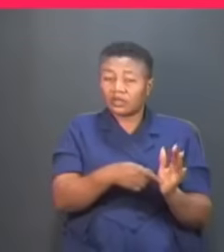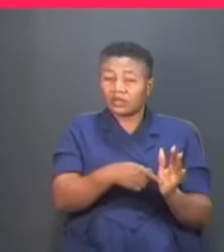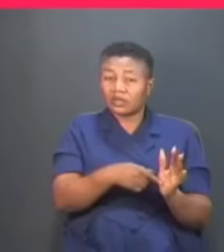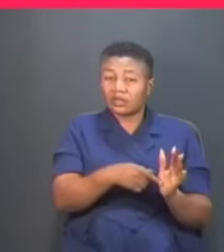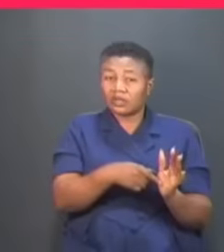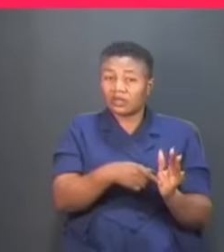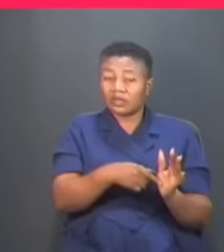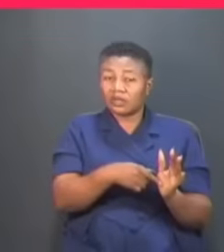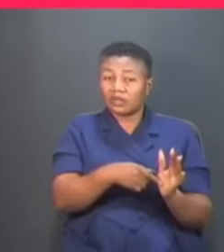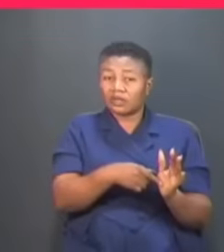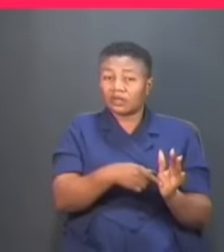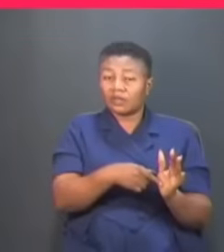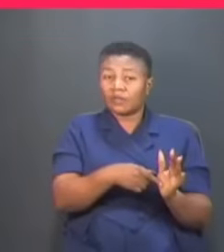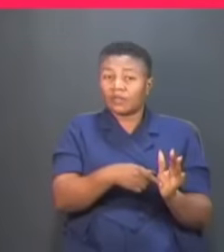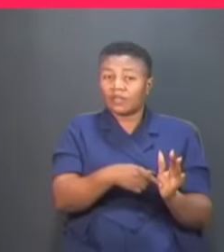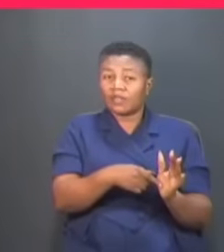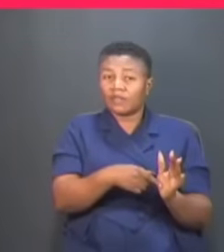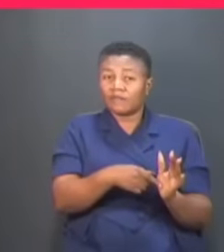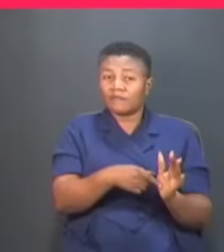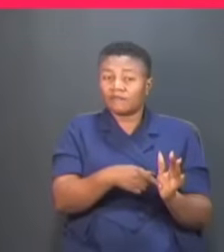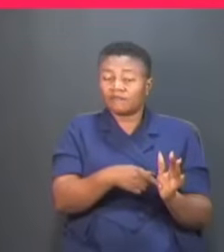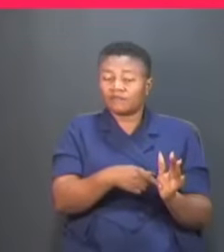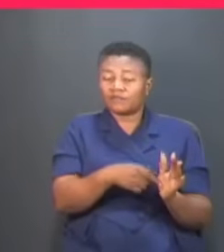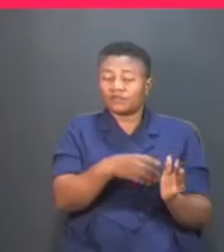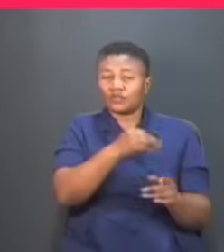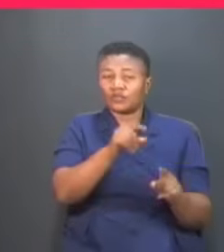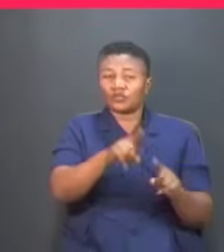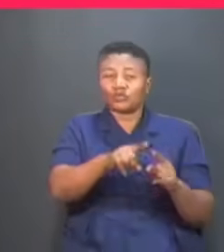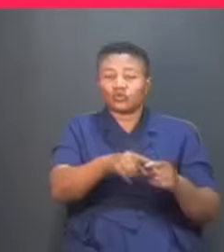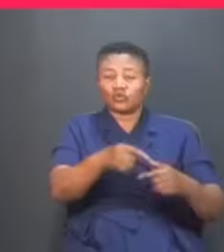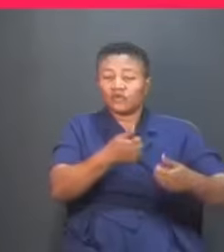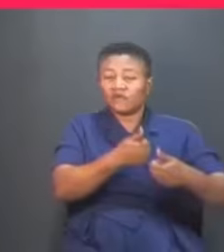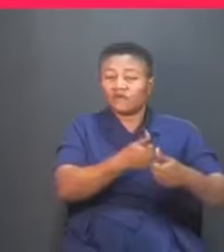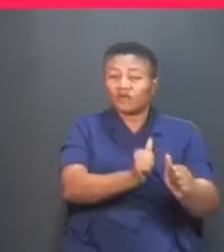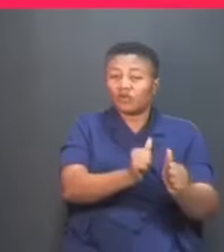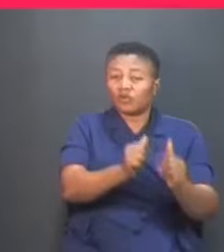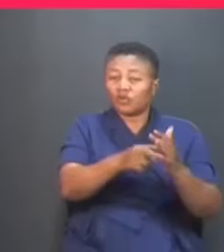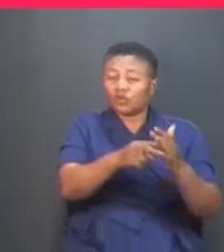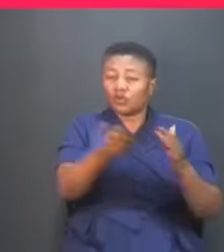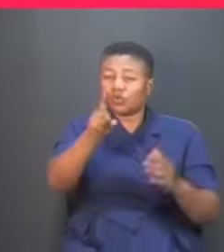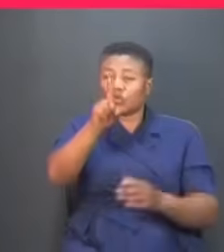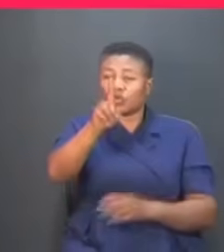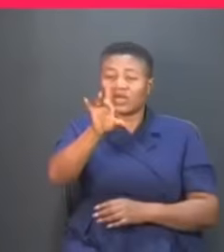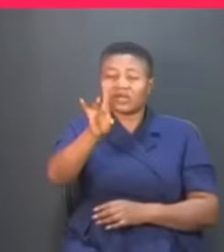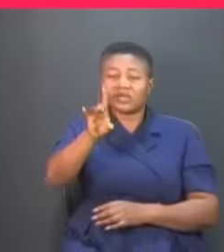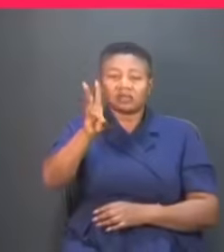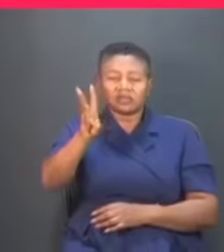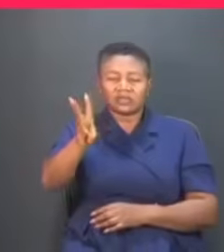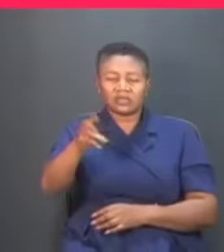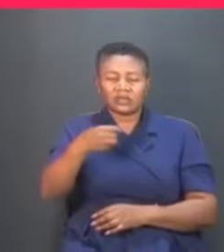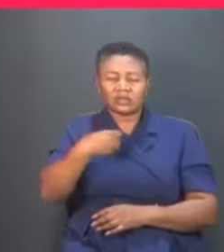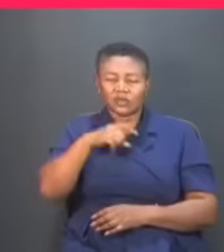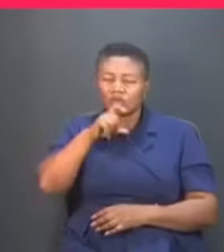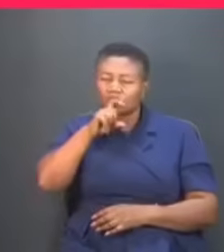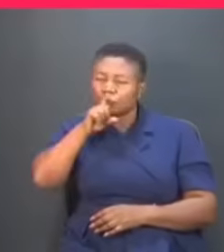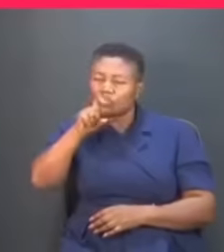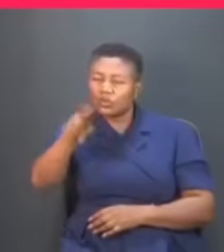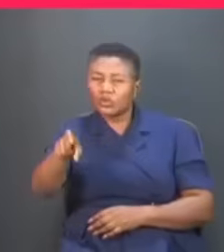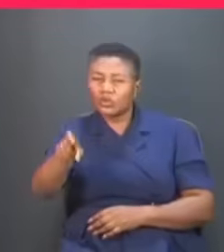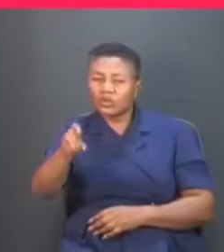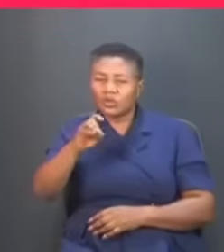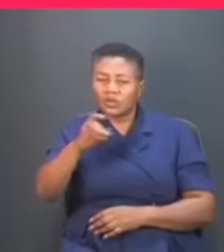to the drafting of the bill, and in pursuance of Order 186, I directed the Committee on Private Members'